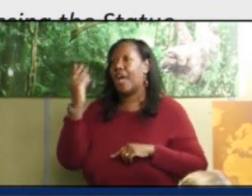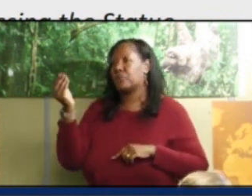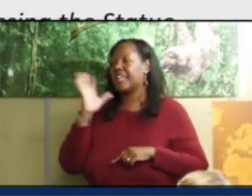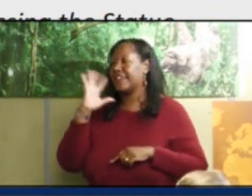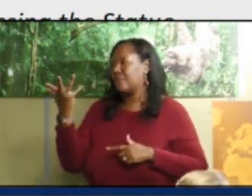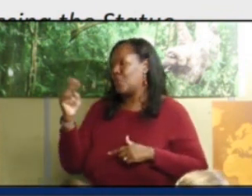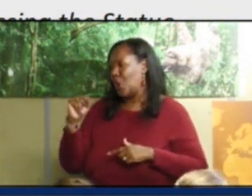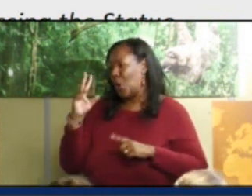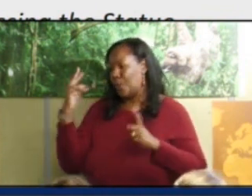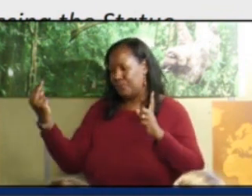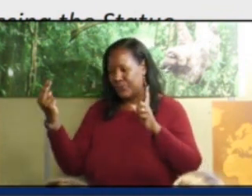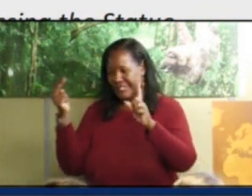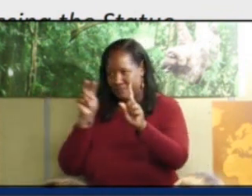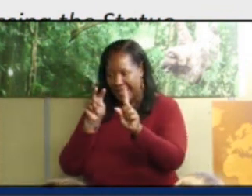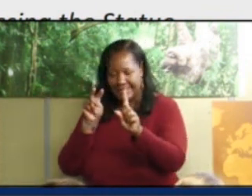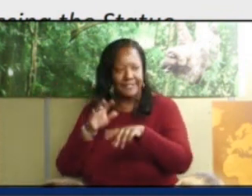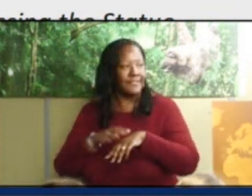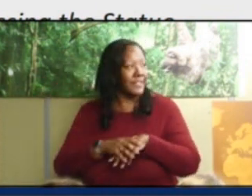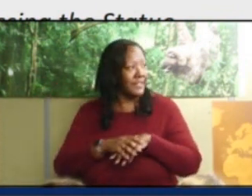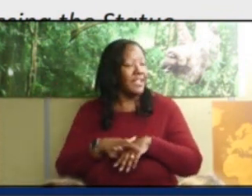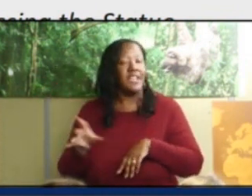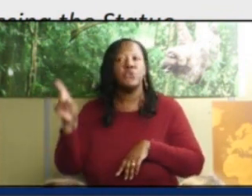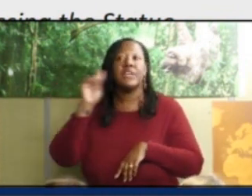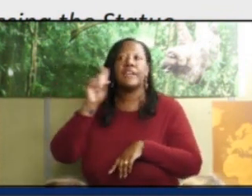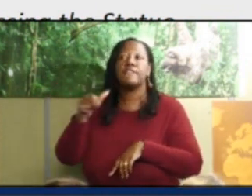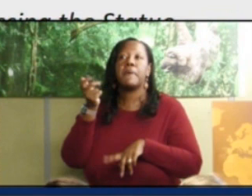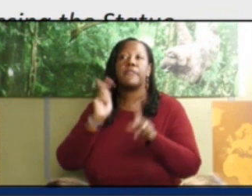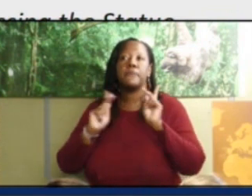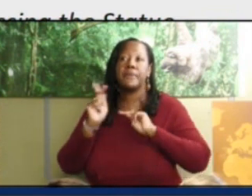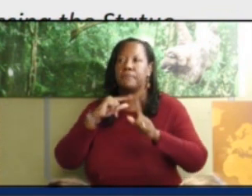perspective and see, hear from other people, right?